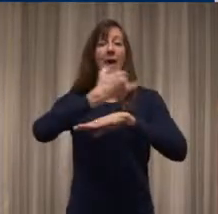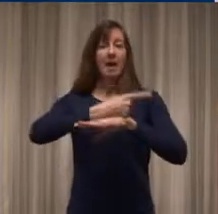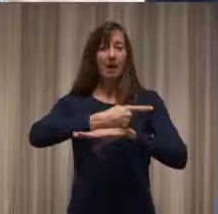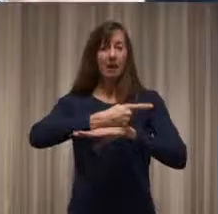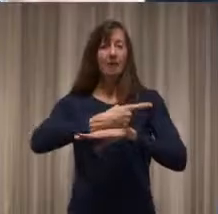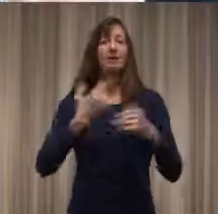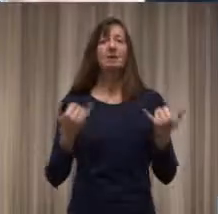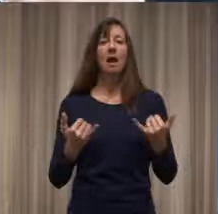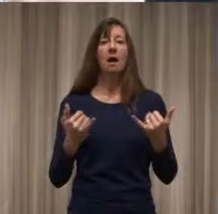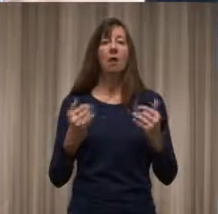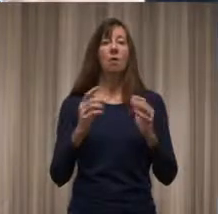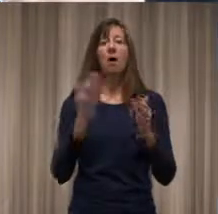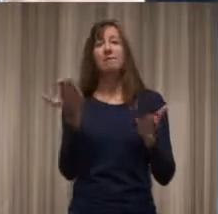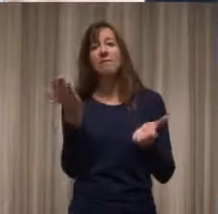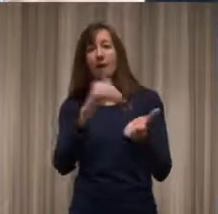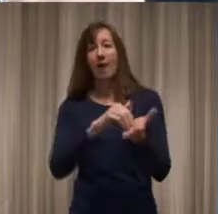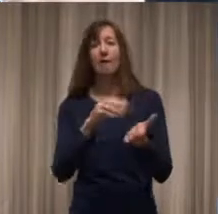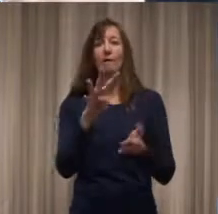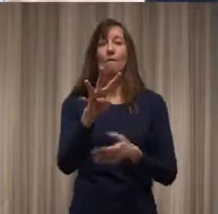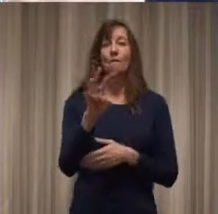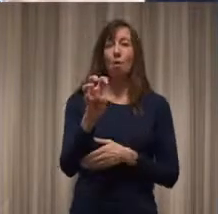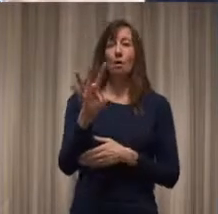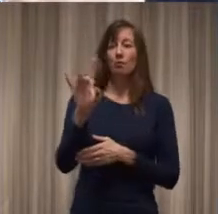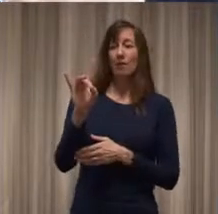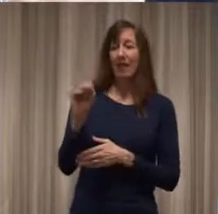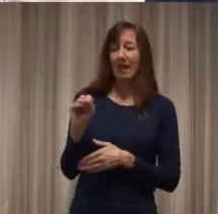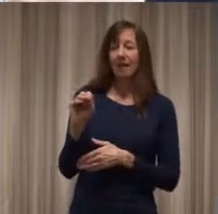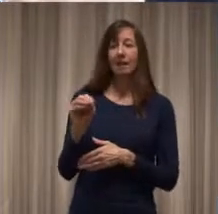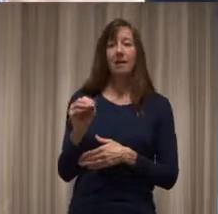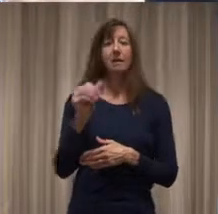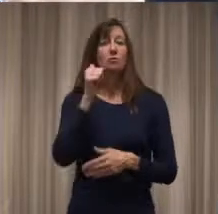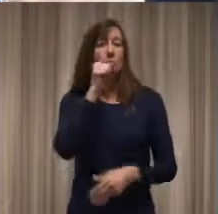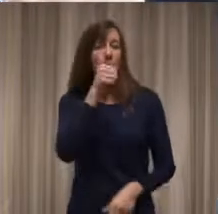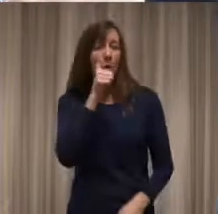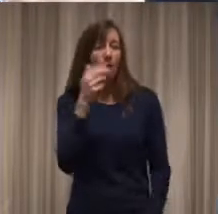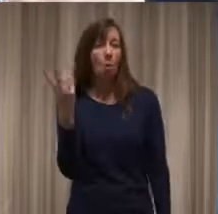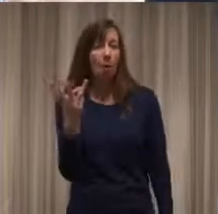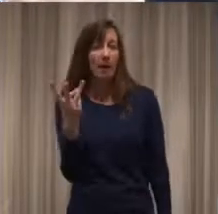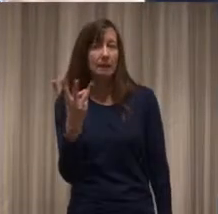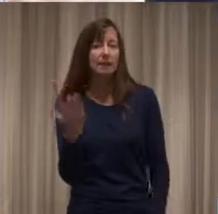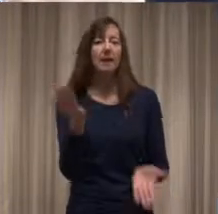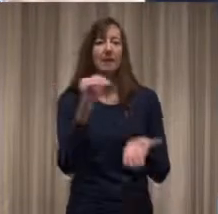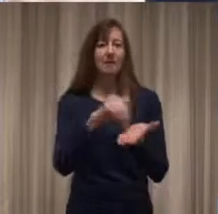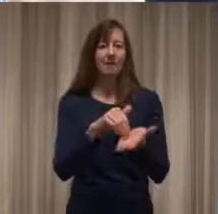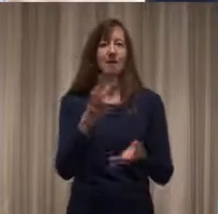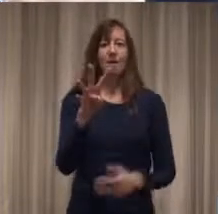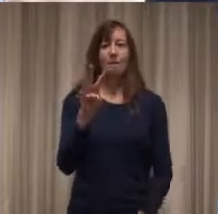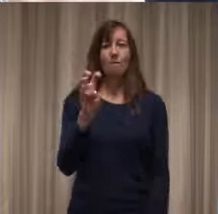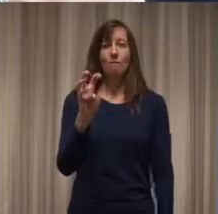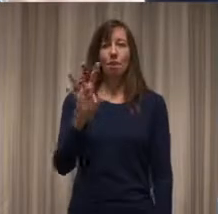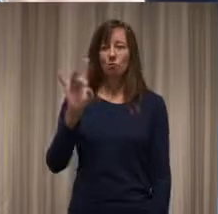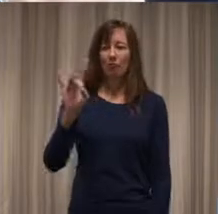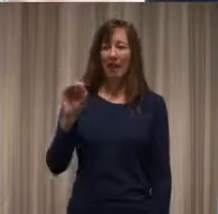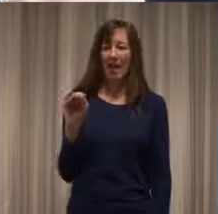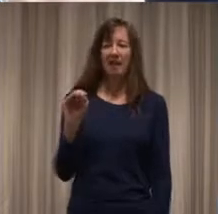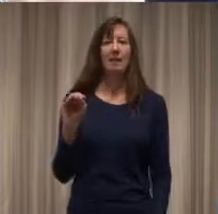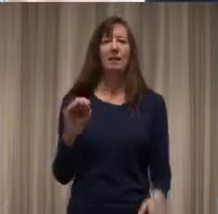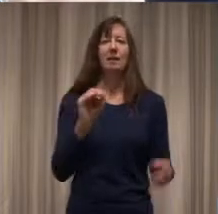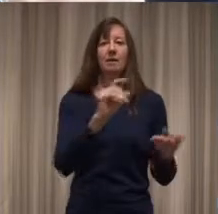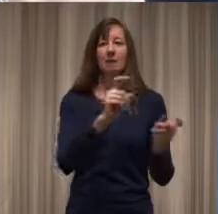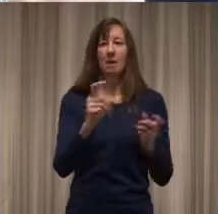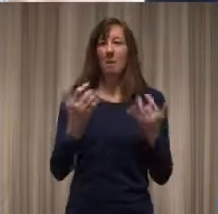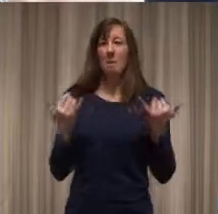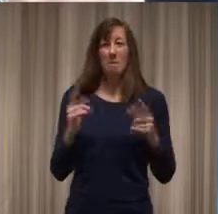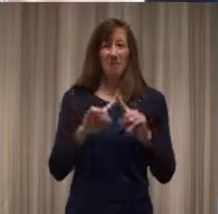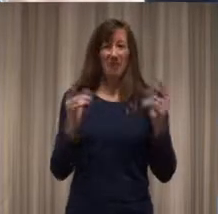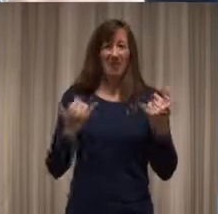another 480. Tomorrow, the same on Wednesday. At this point, given the fact that we only received 1,200 for this